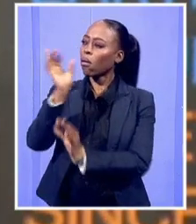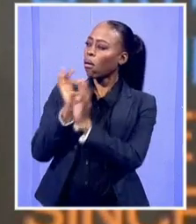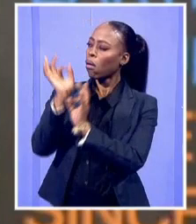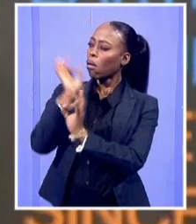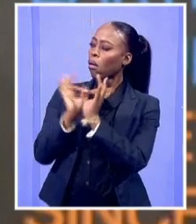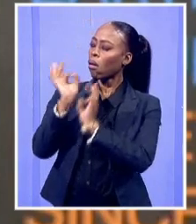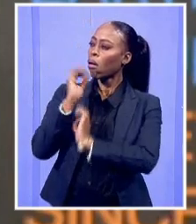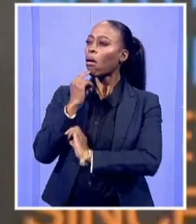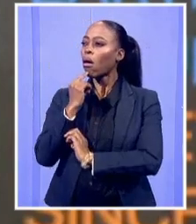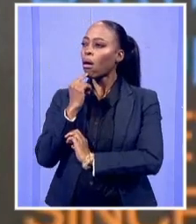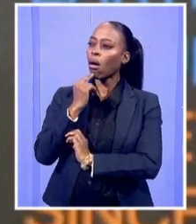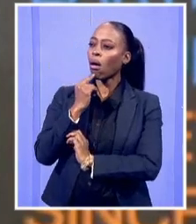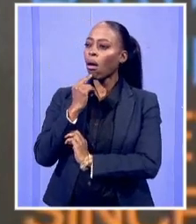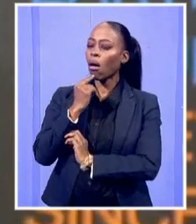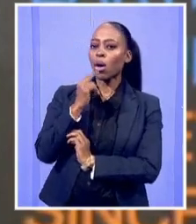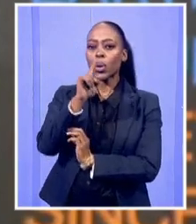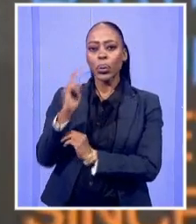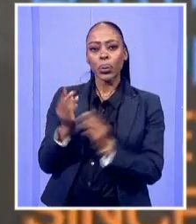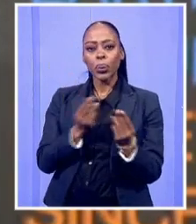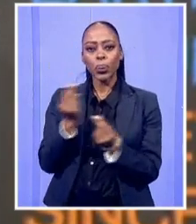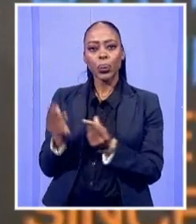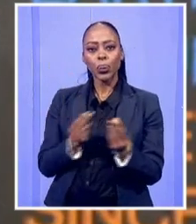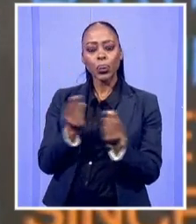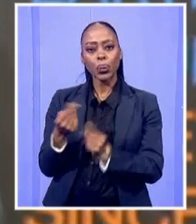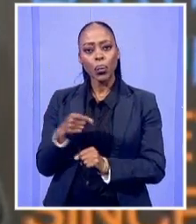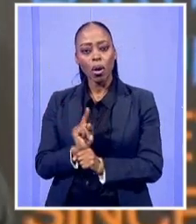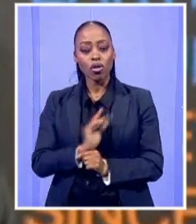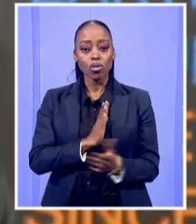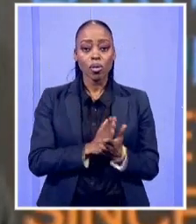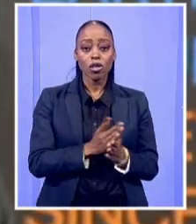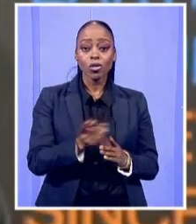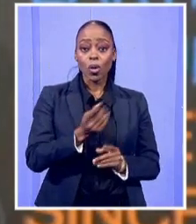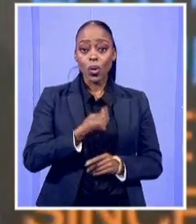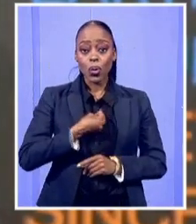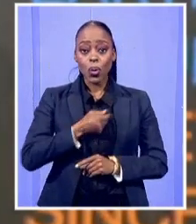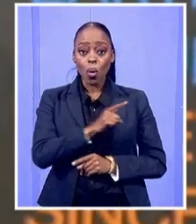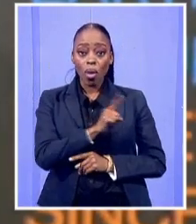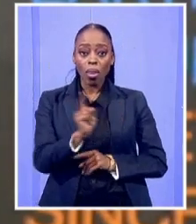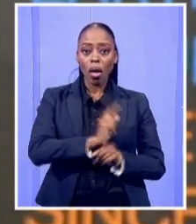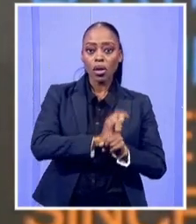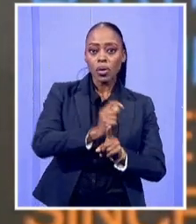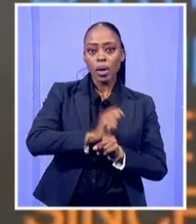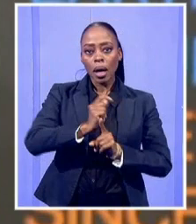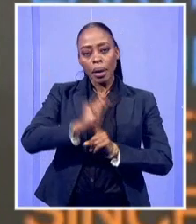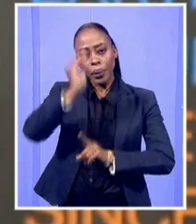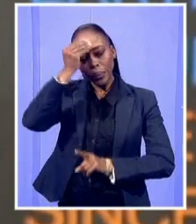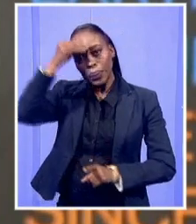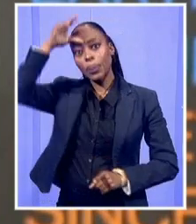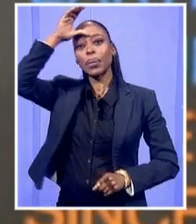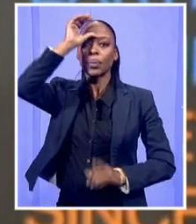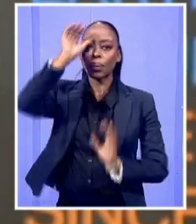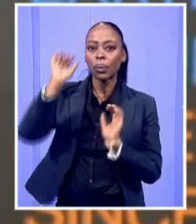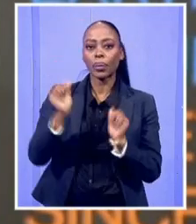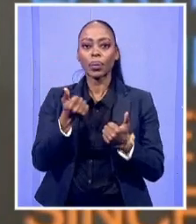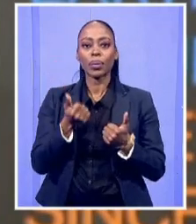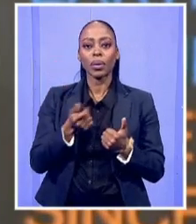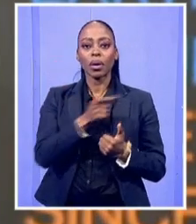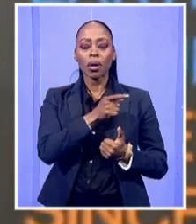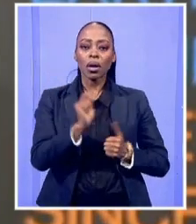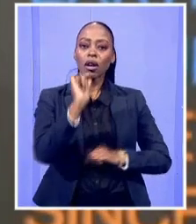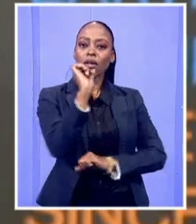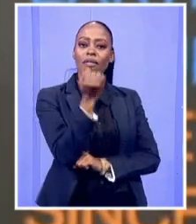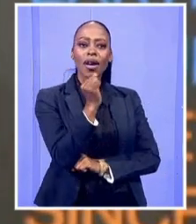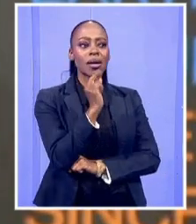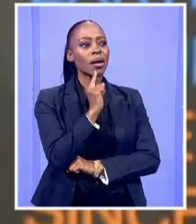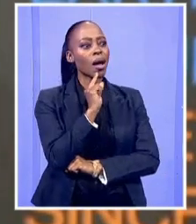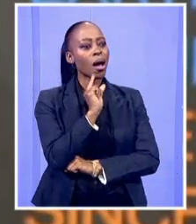about your efforts and your initiatives in training and the young people that I saw on the factory floor is precisely